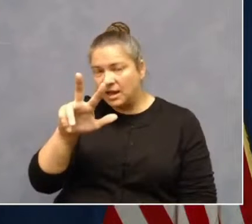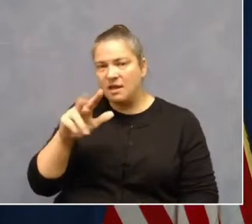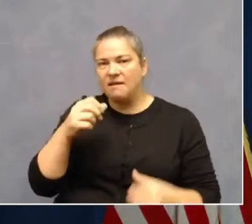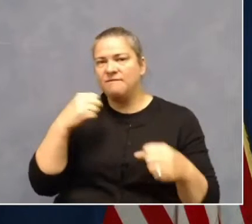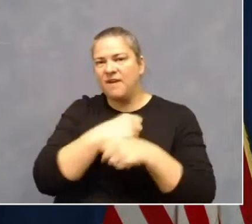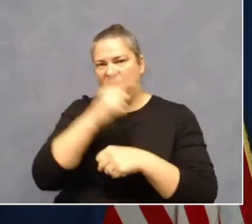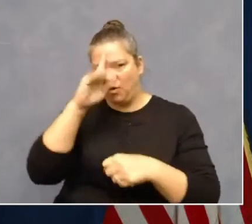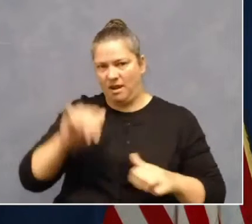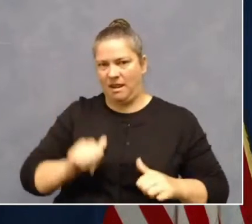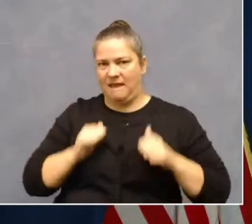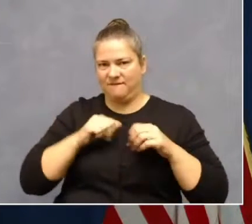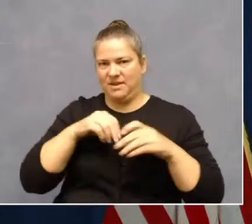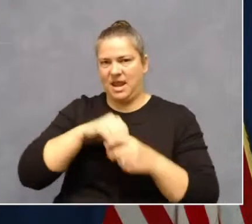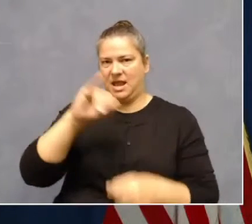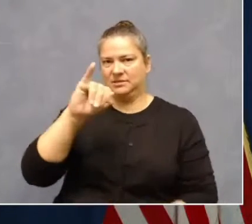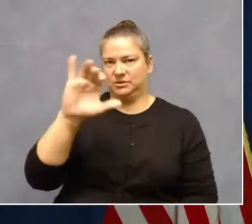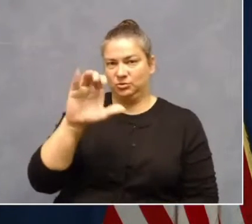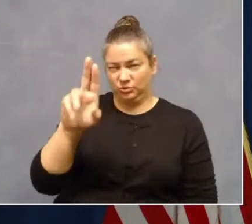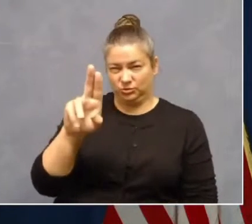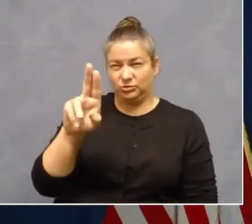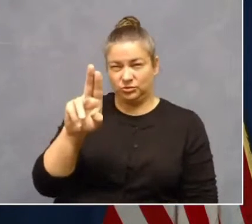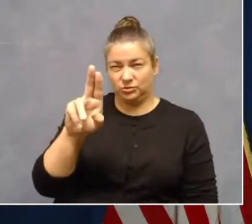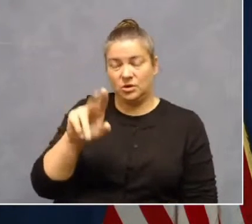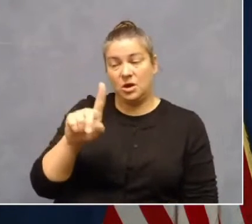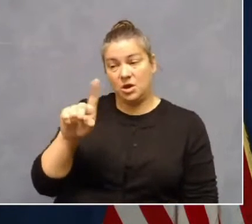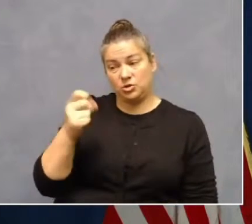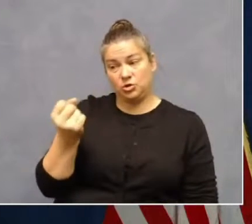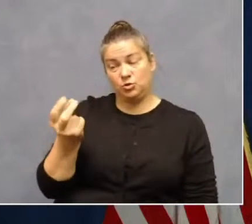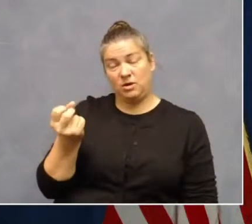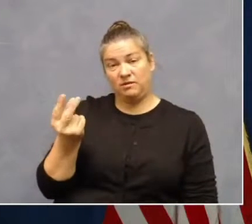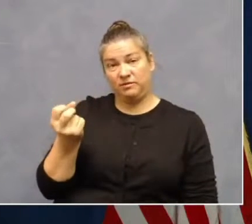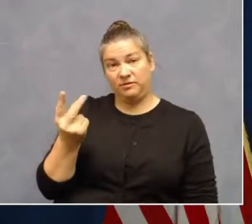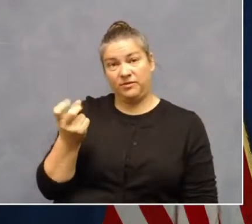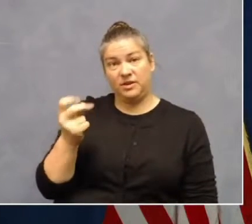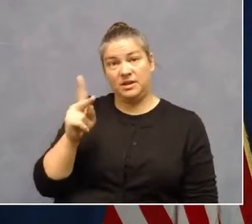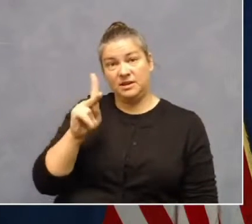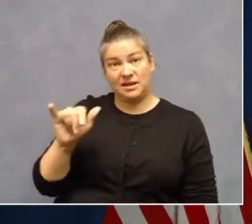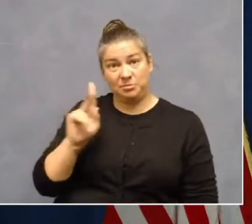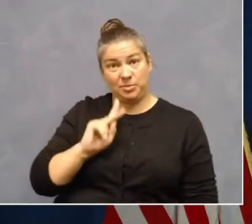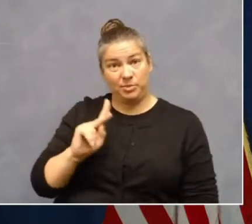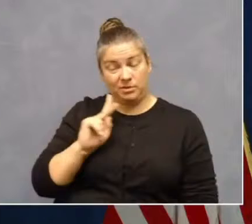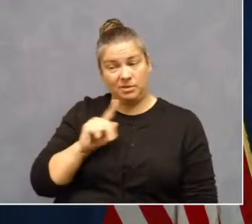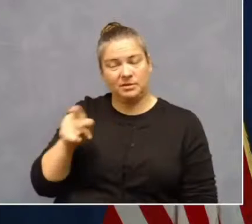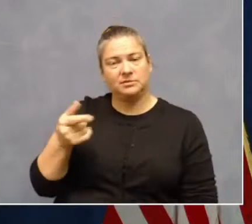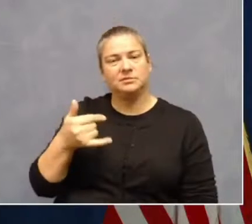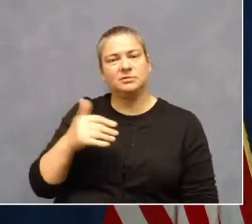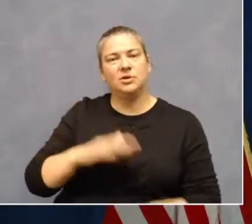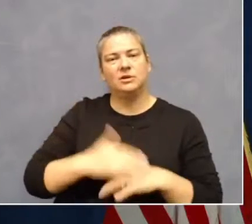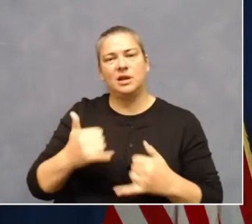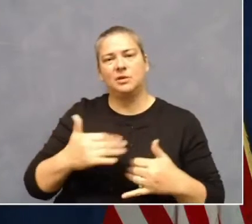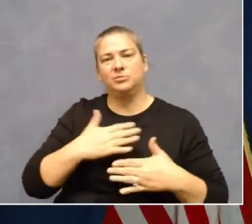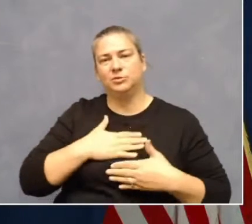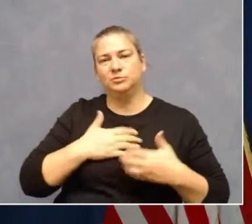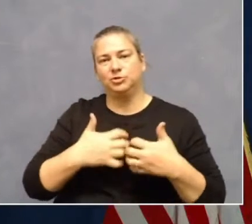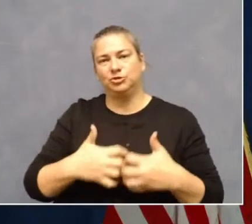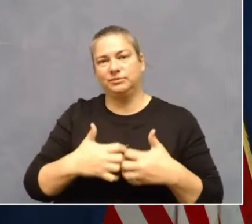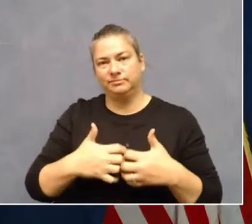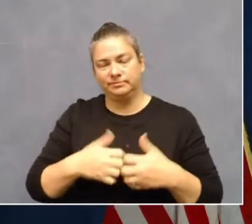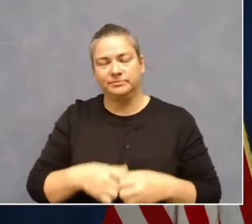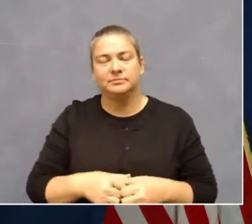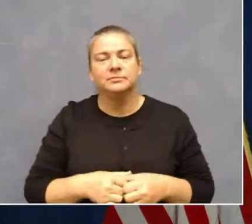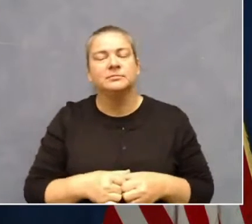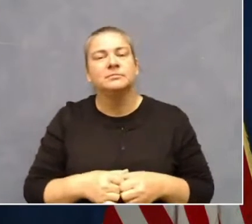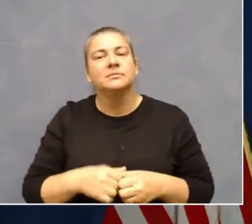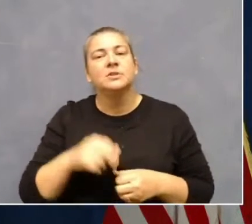an ICU, and 112 Kentuckians currently on a ventilator. When we look at new cases by